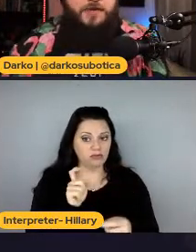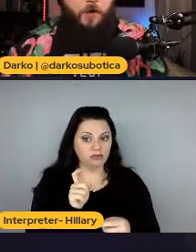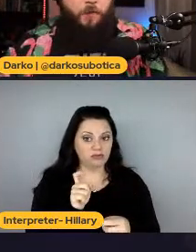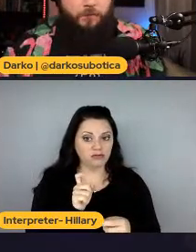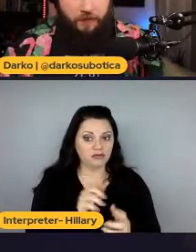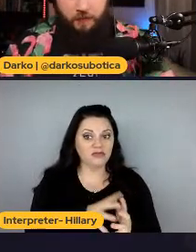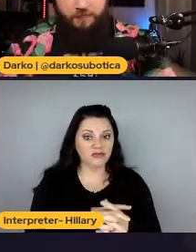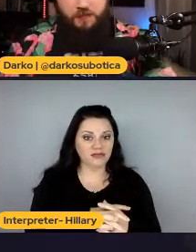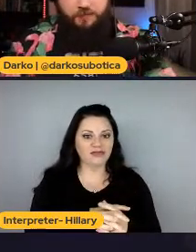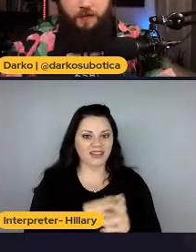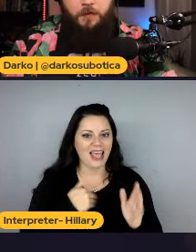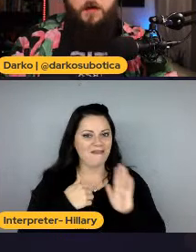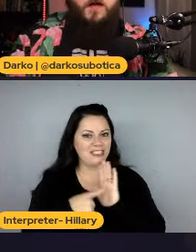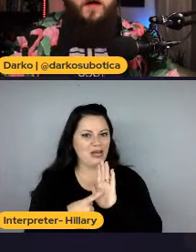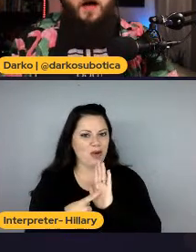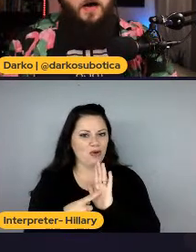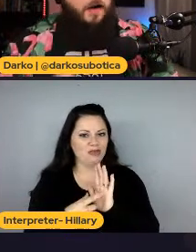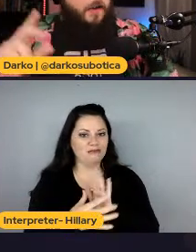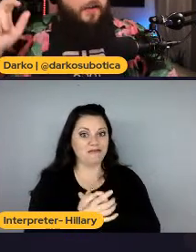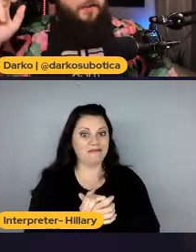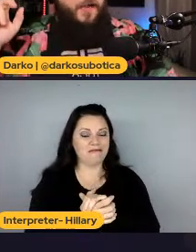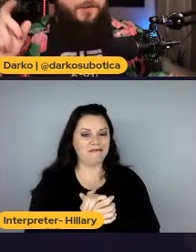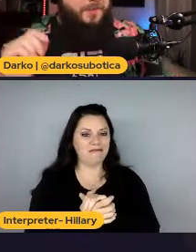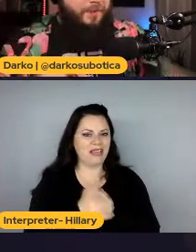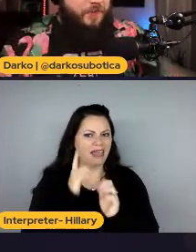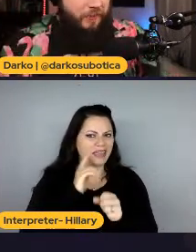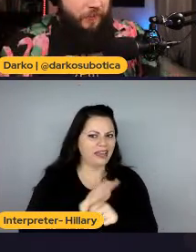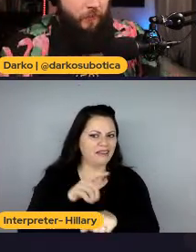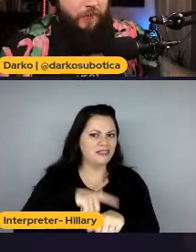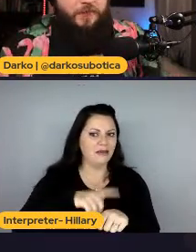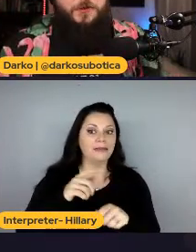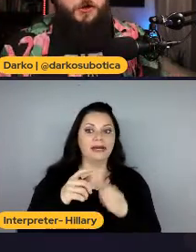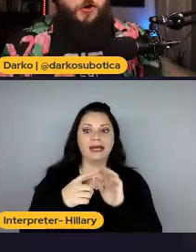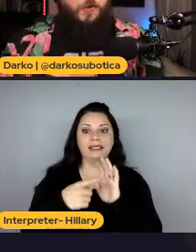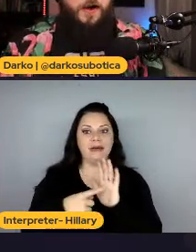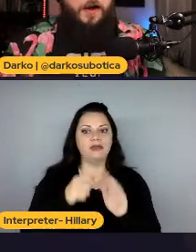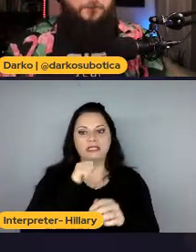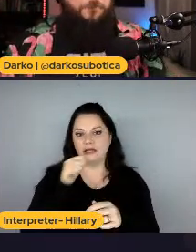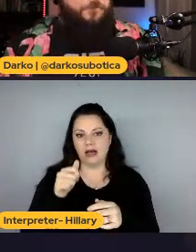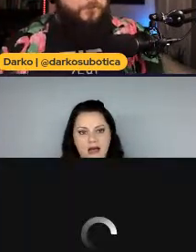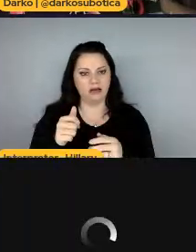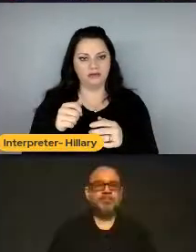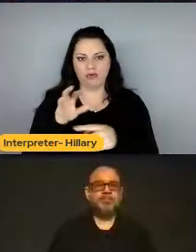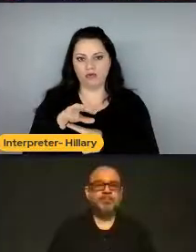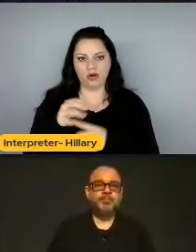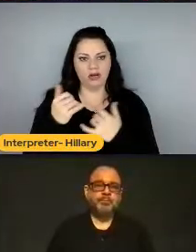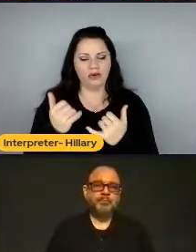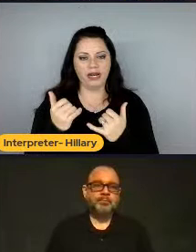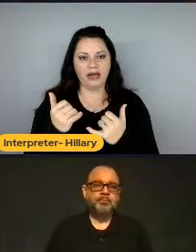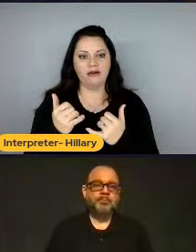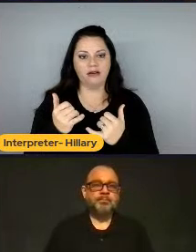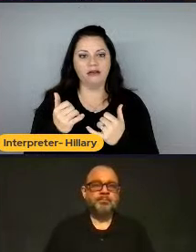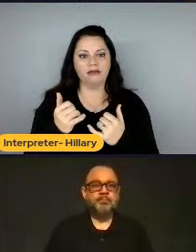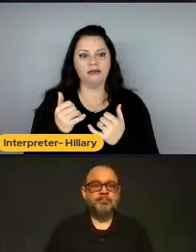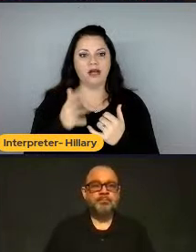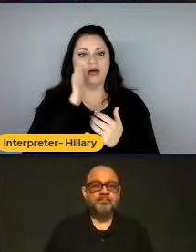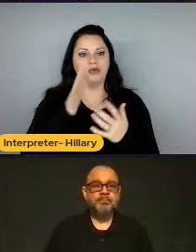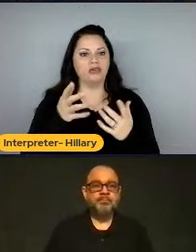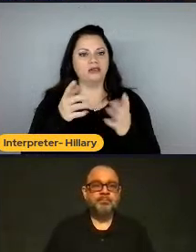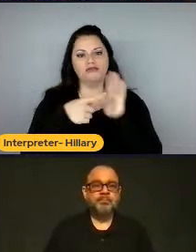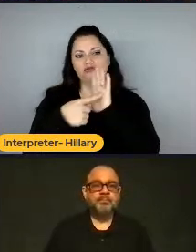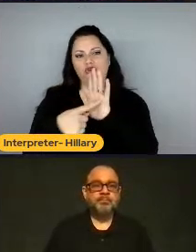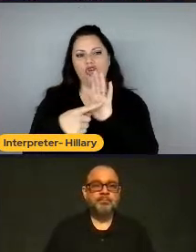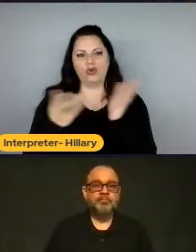I have a demo. I think I have enough time. And this demo is not recorded. So I'm going to actually just show you in